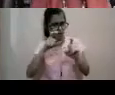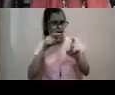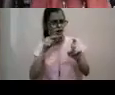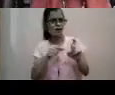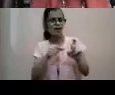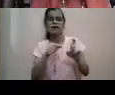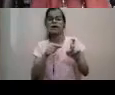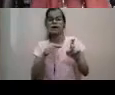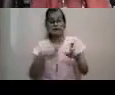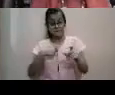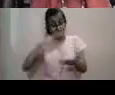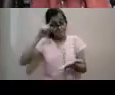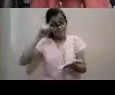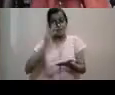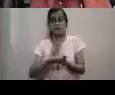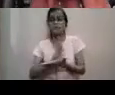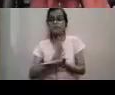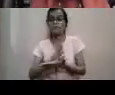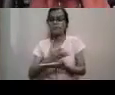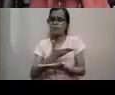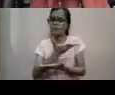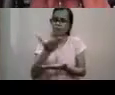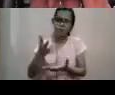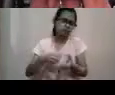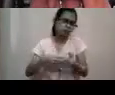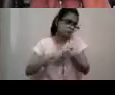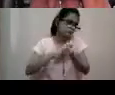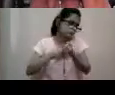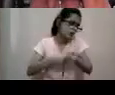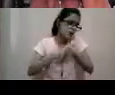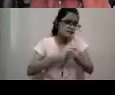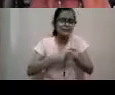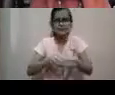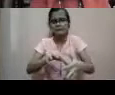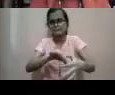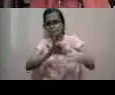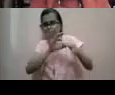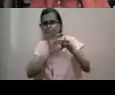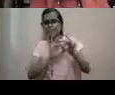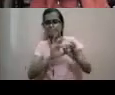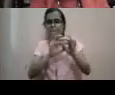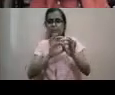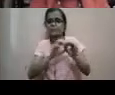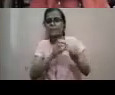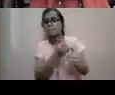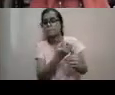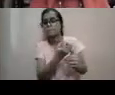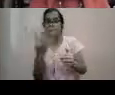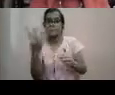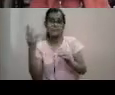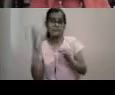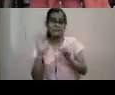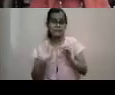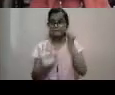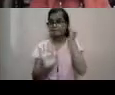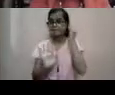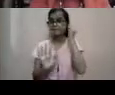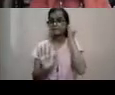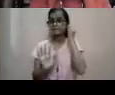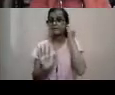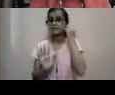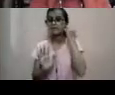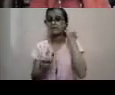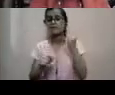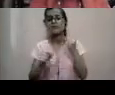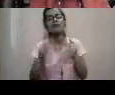I believe we will address many of the objections that disability scholars have voiced. And it is only